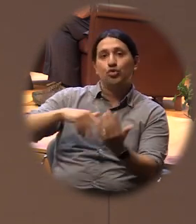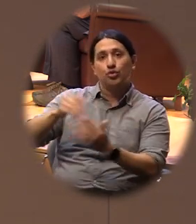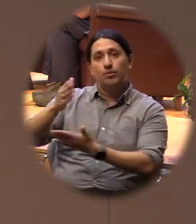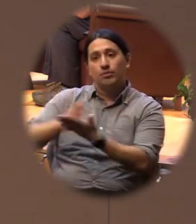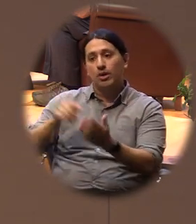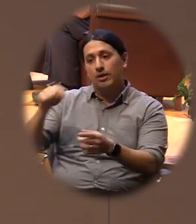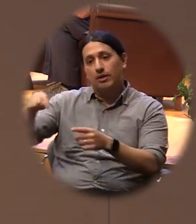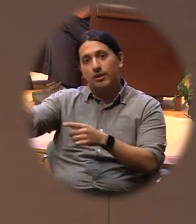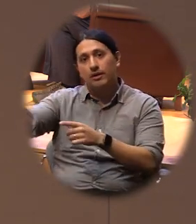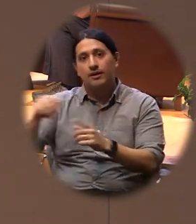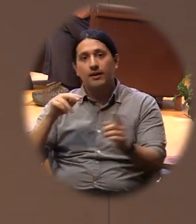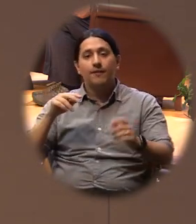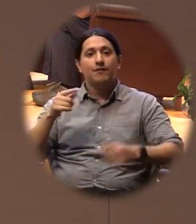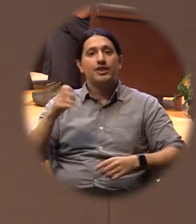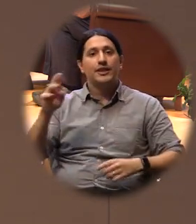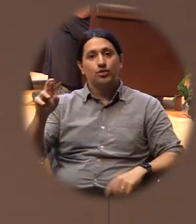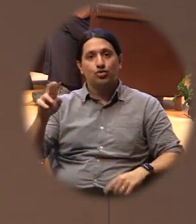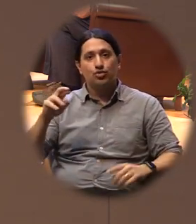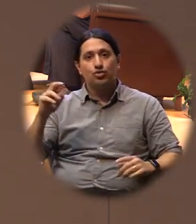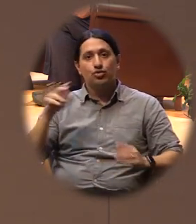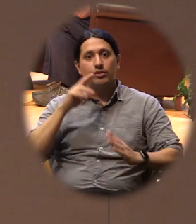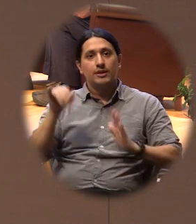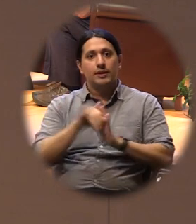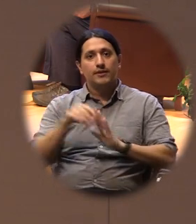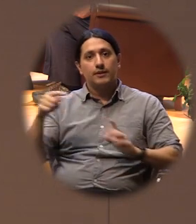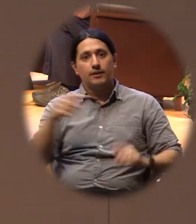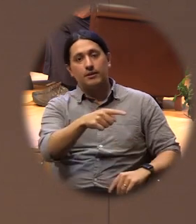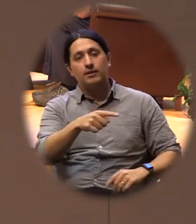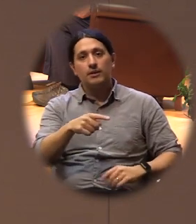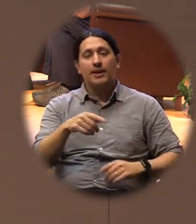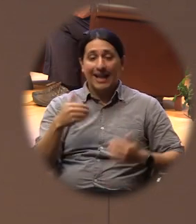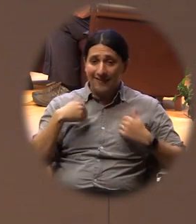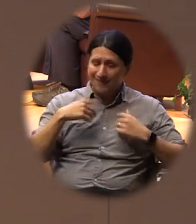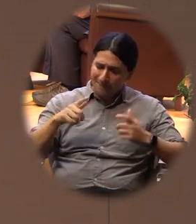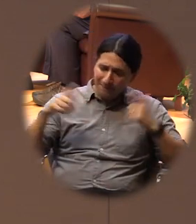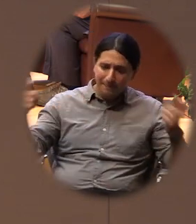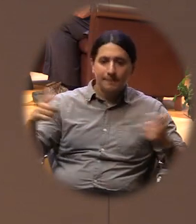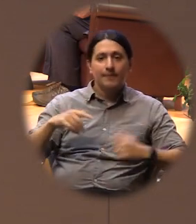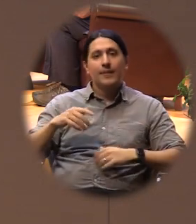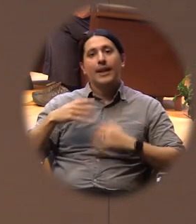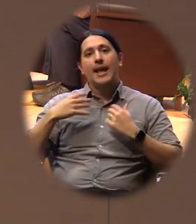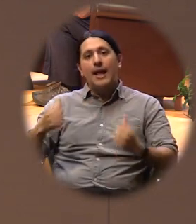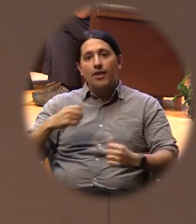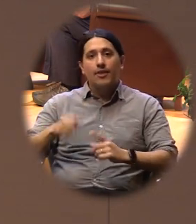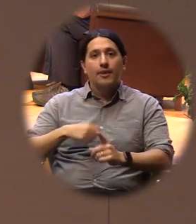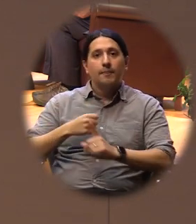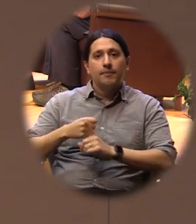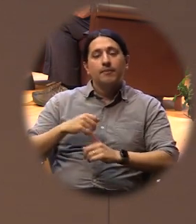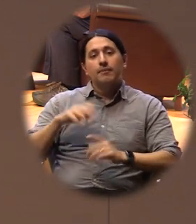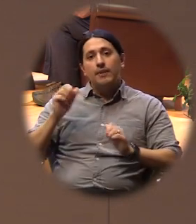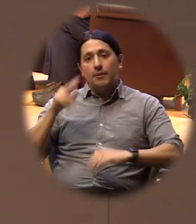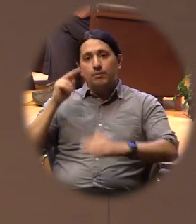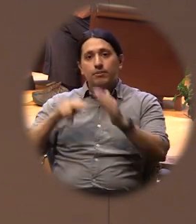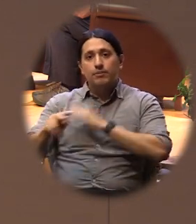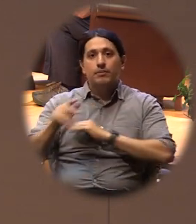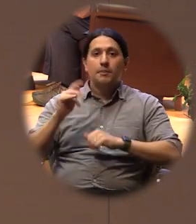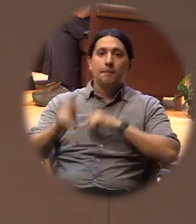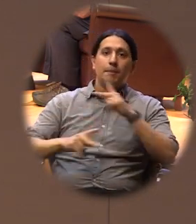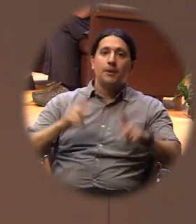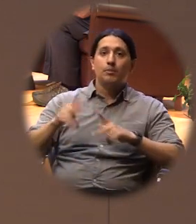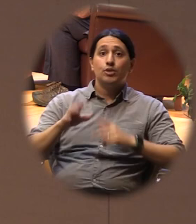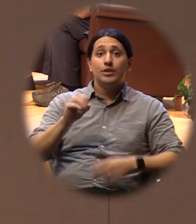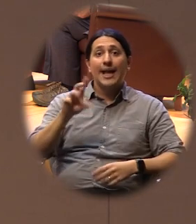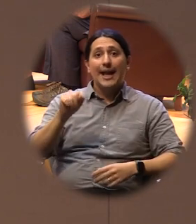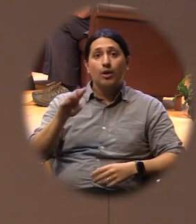can have really big health sort of impacts. They can be big predictors of people's outcomes.